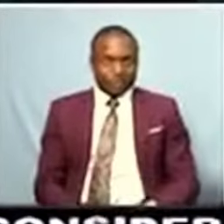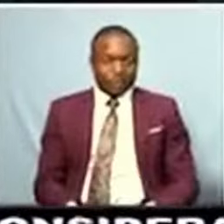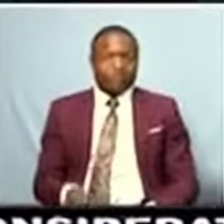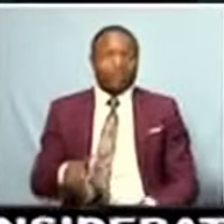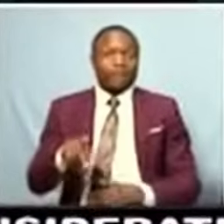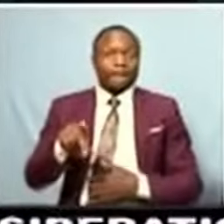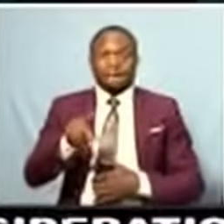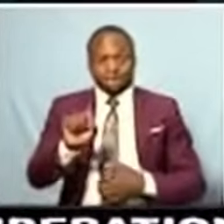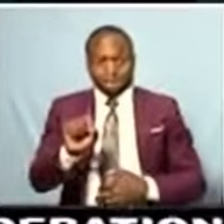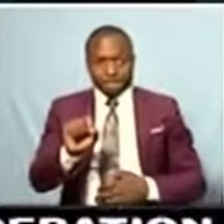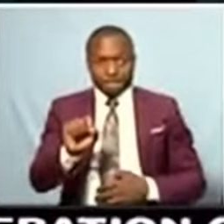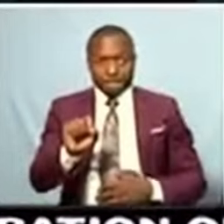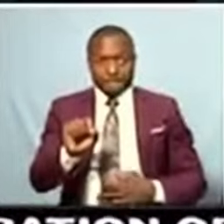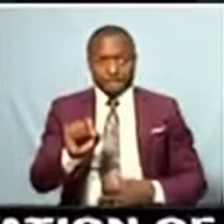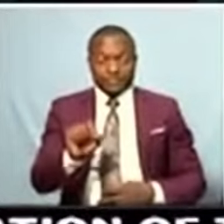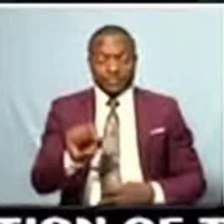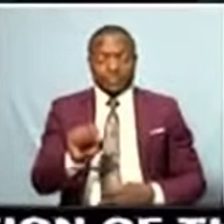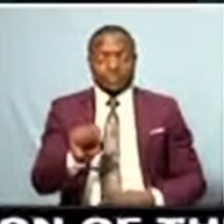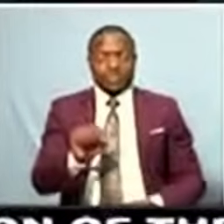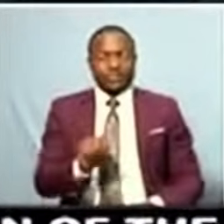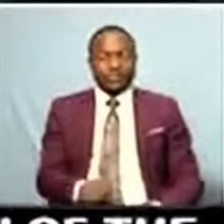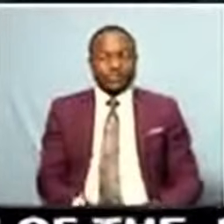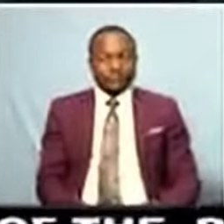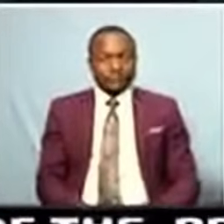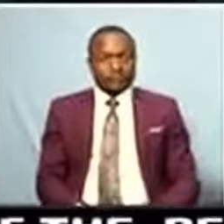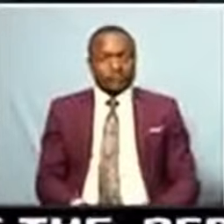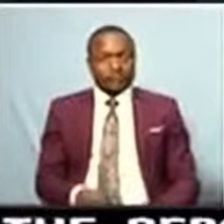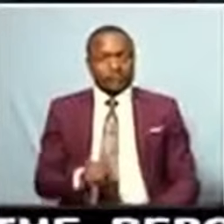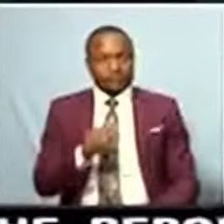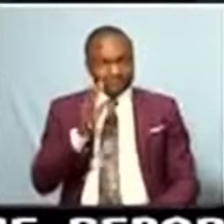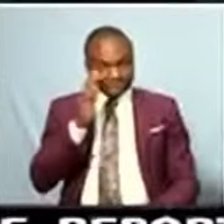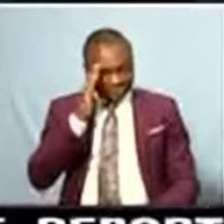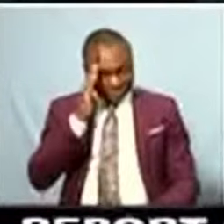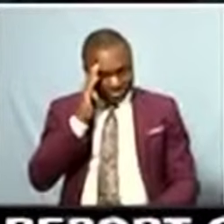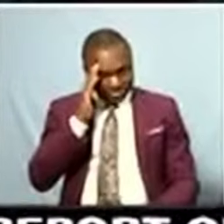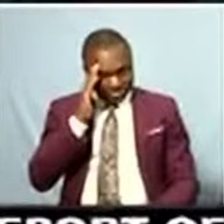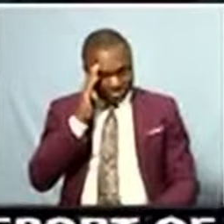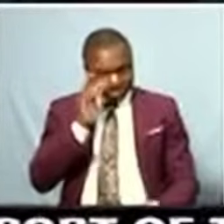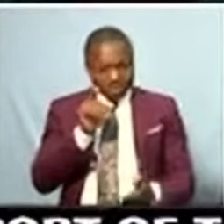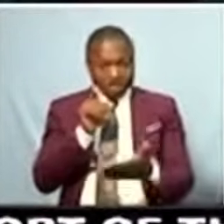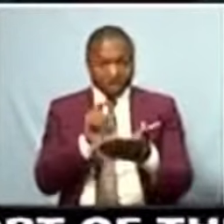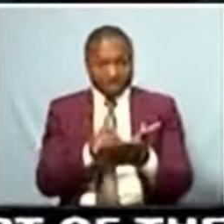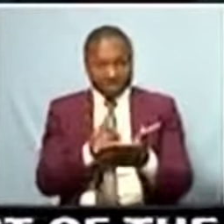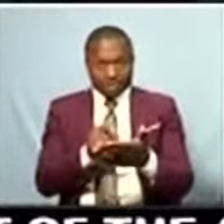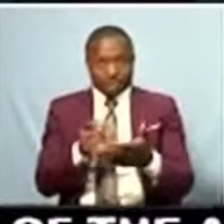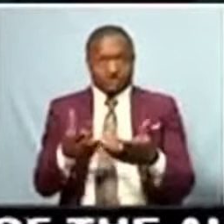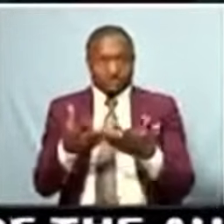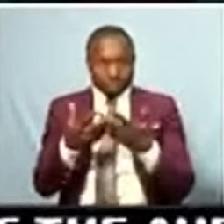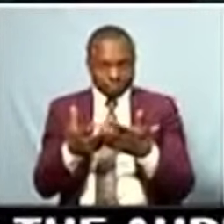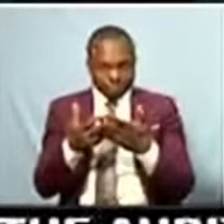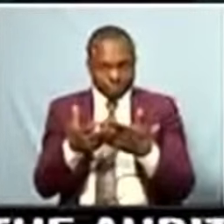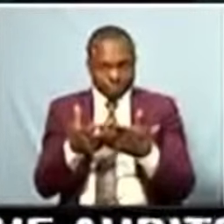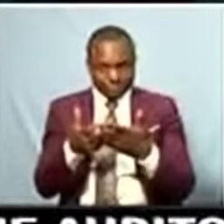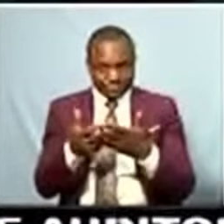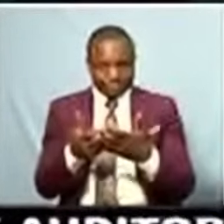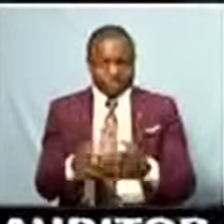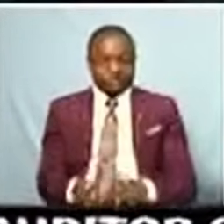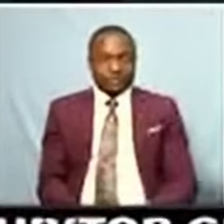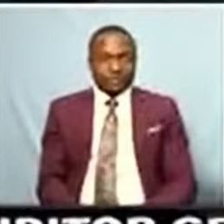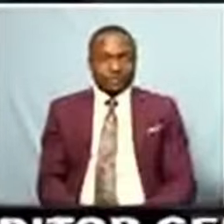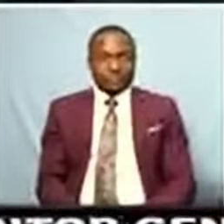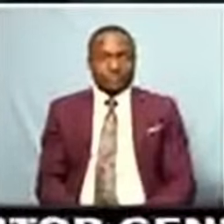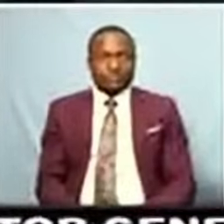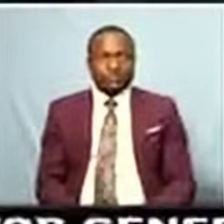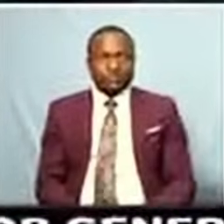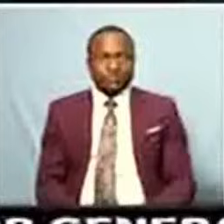PS is because of the fragile nature of these X-ray detectors, they are always